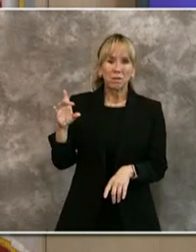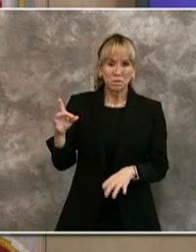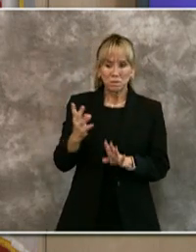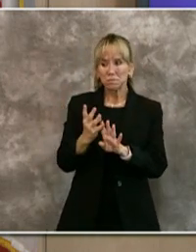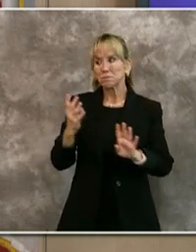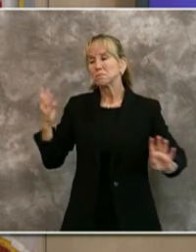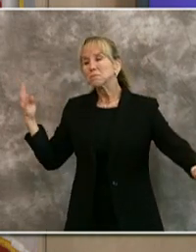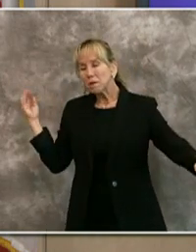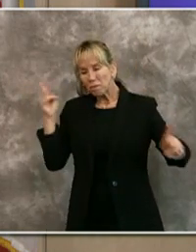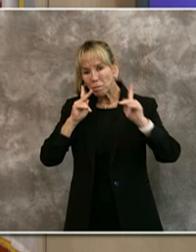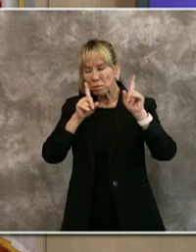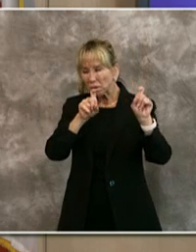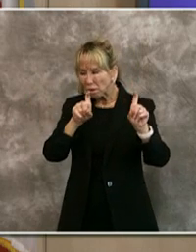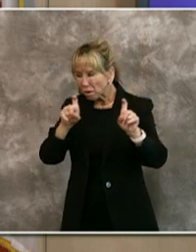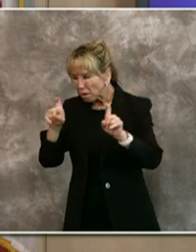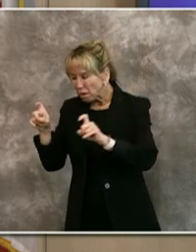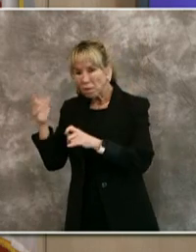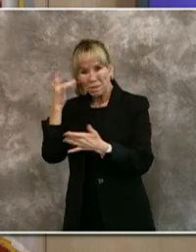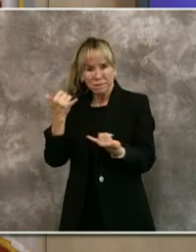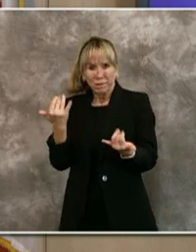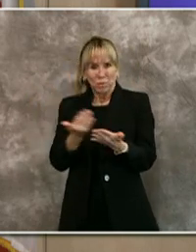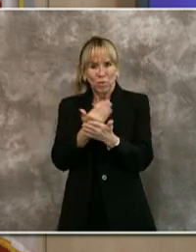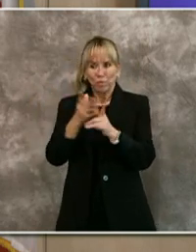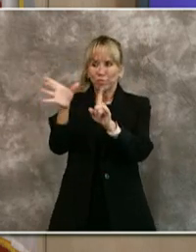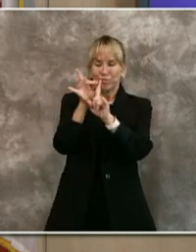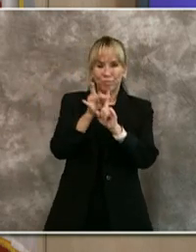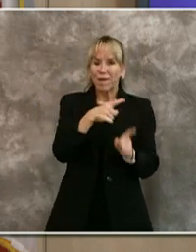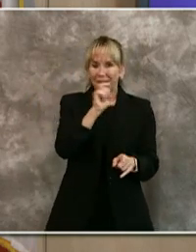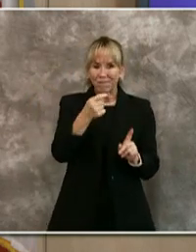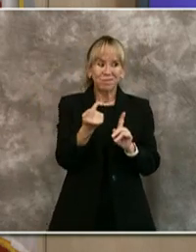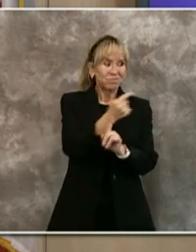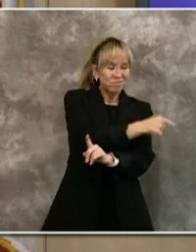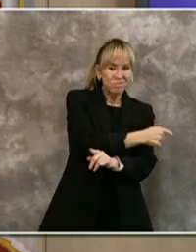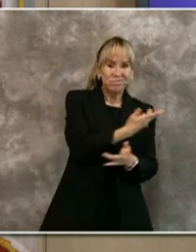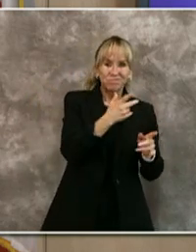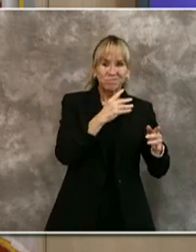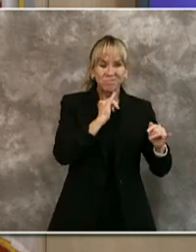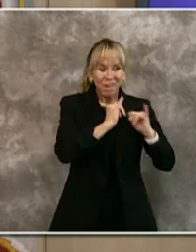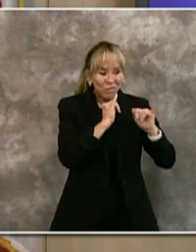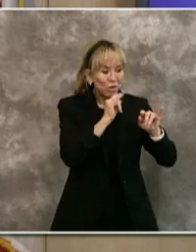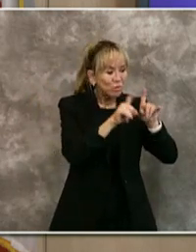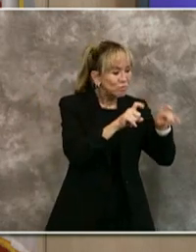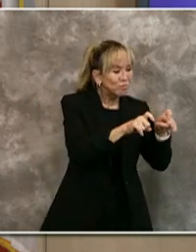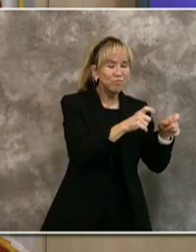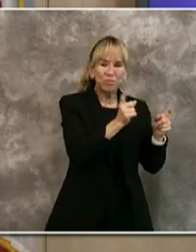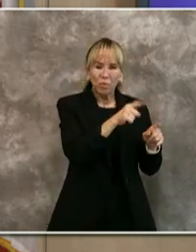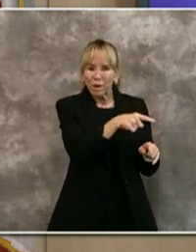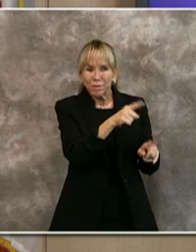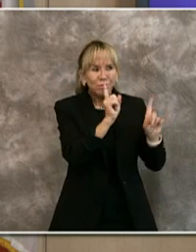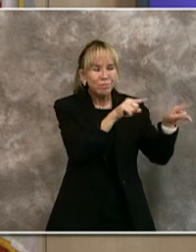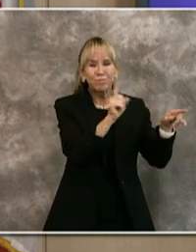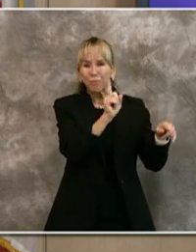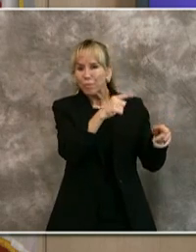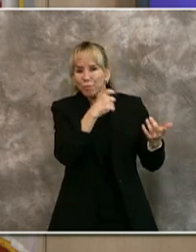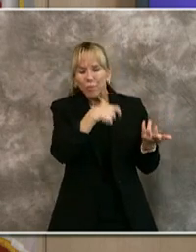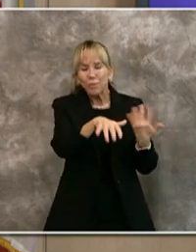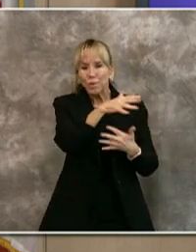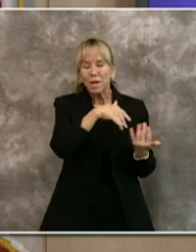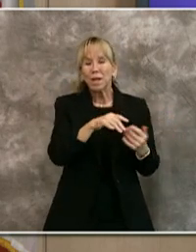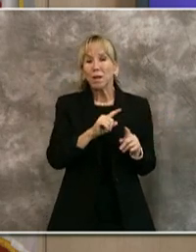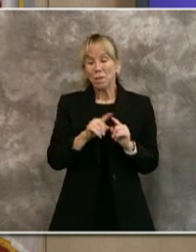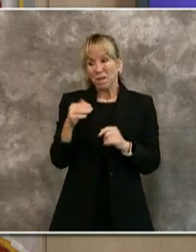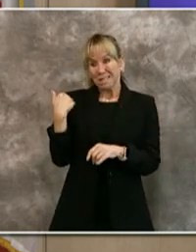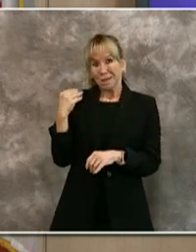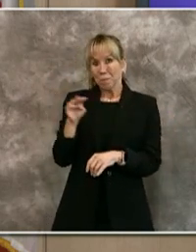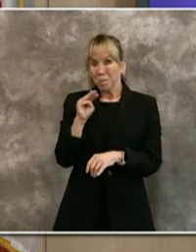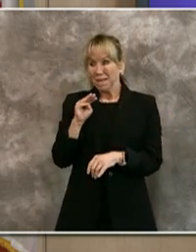new cases coming in every day. And on Monday, it was said, we're not quite sure yet,